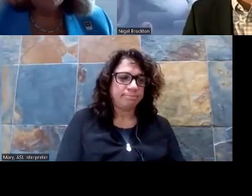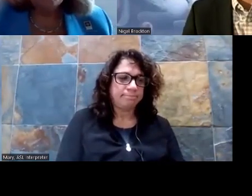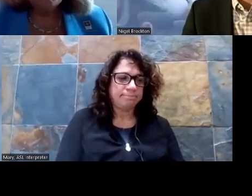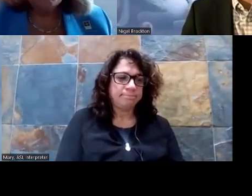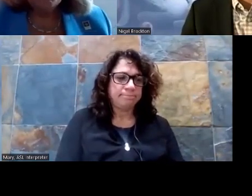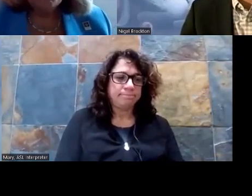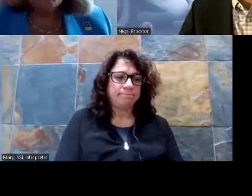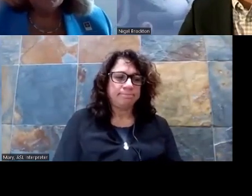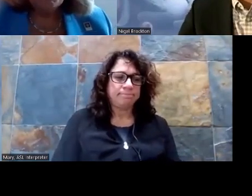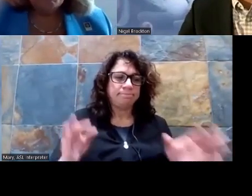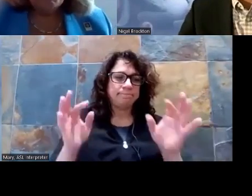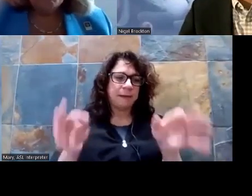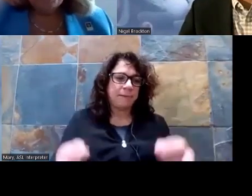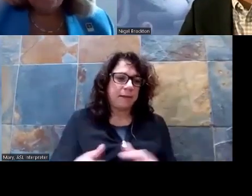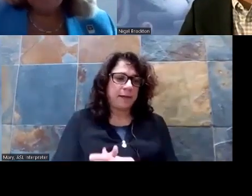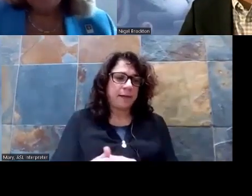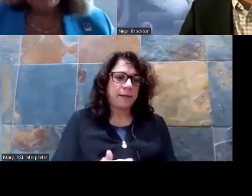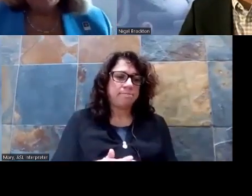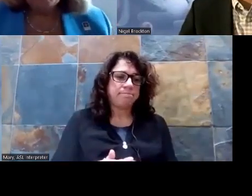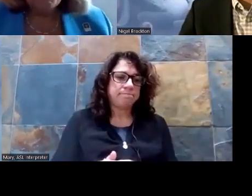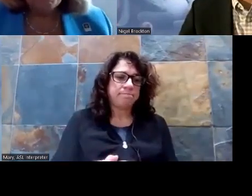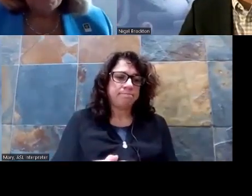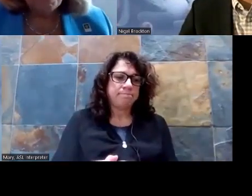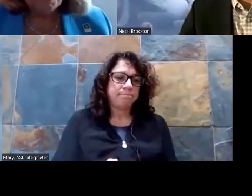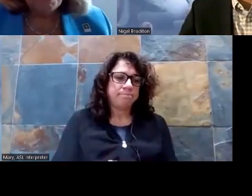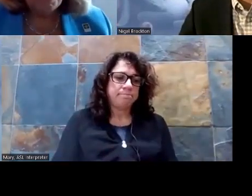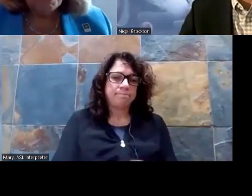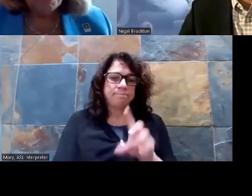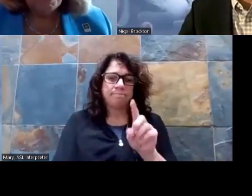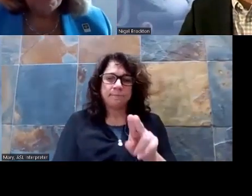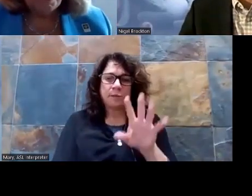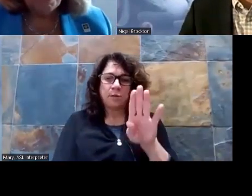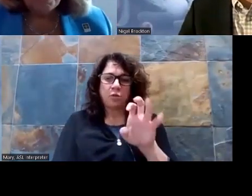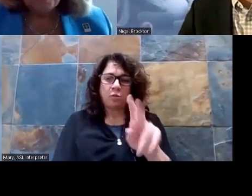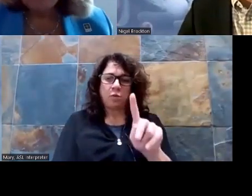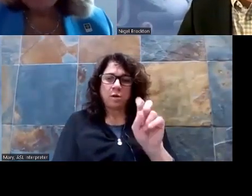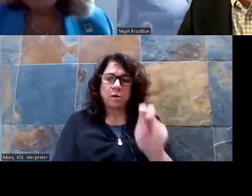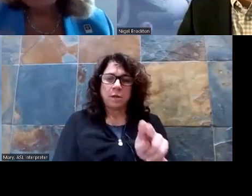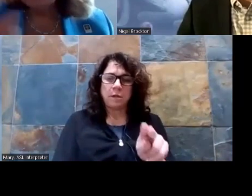Absolutely. Absolutely. Dr. Brockton.